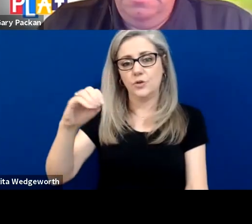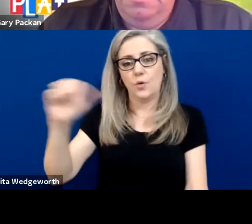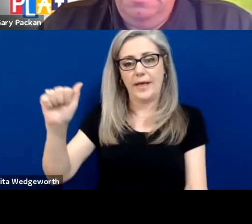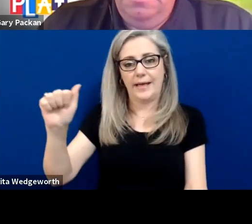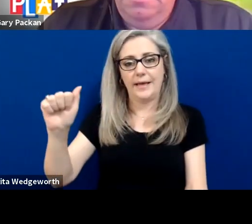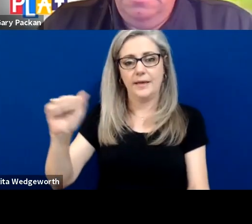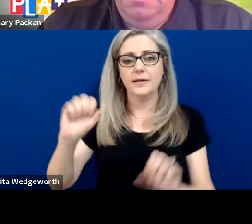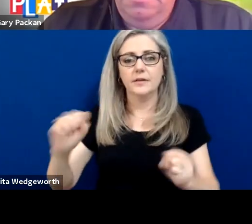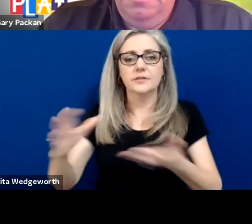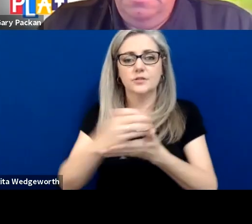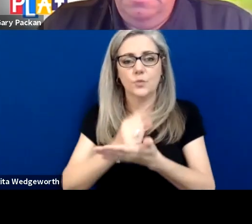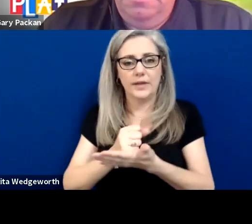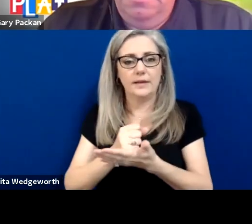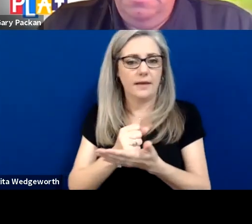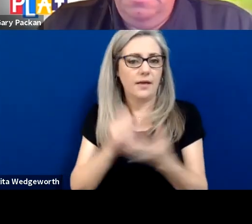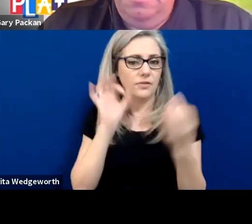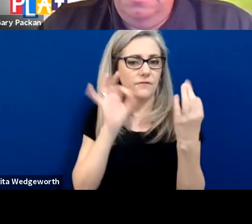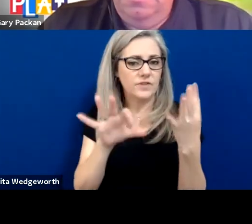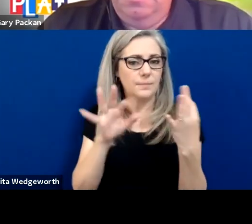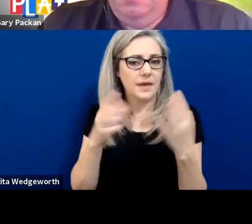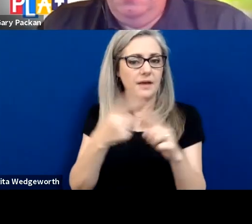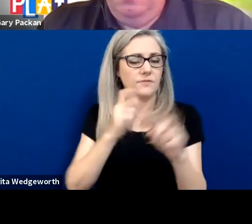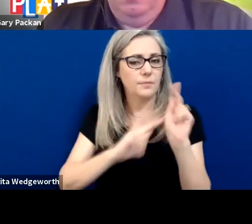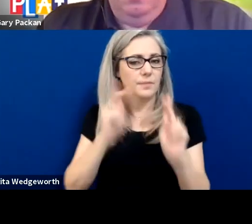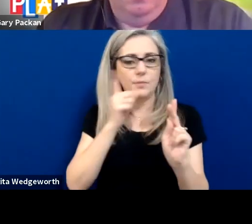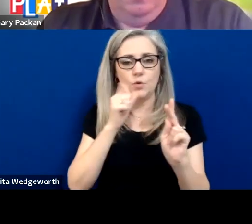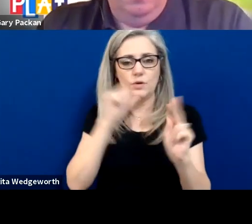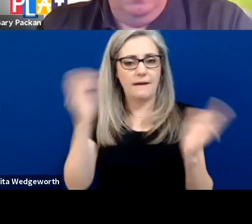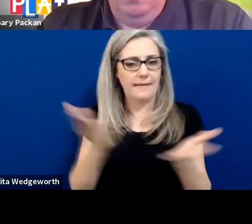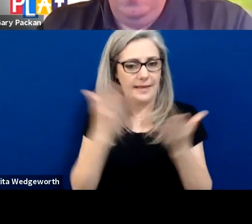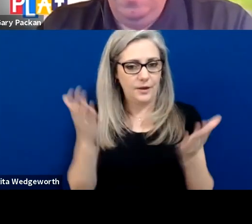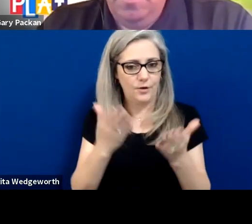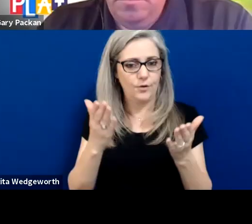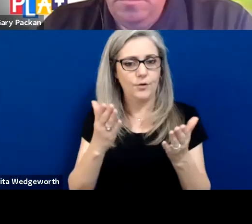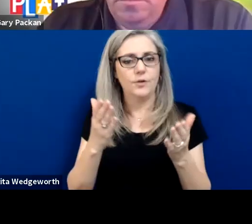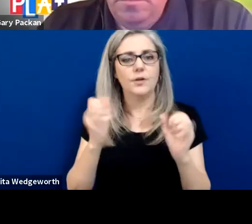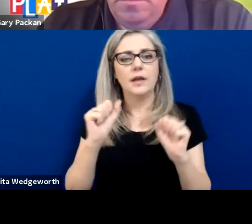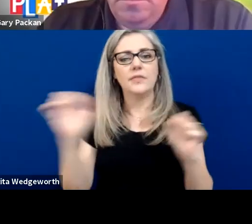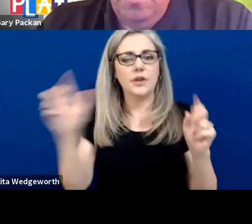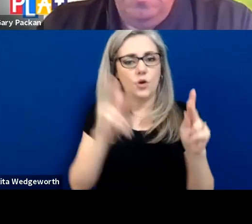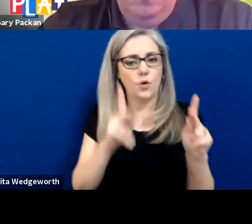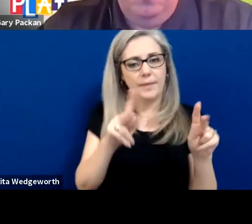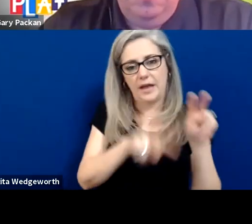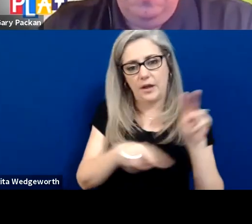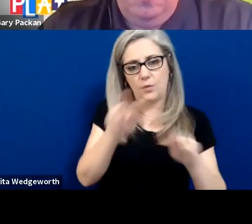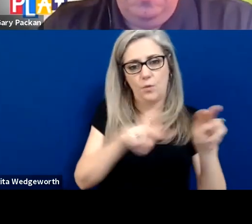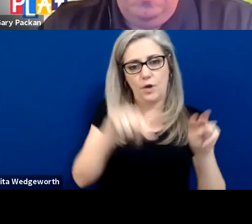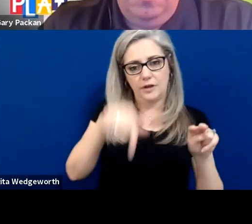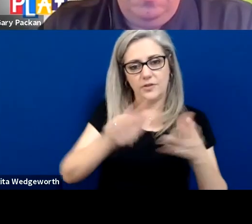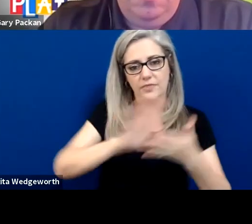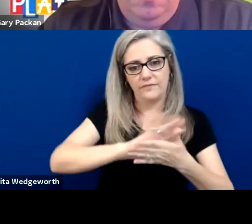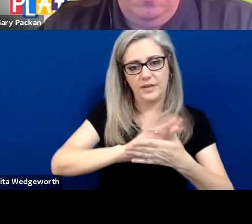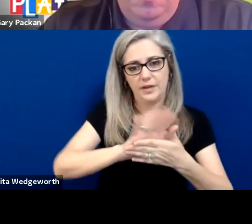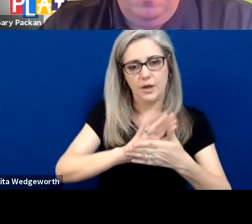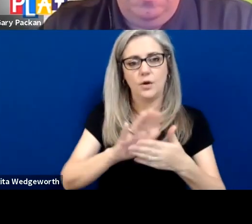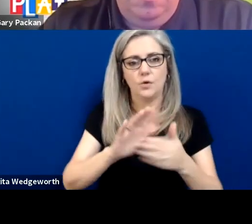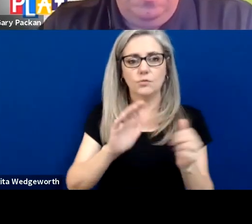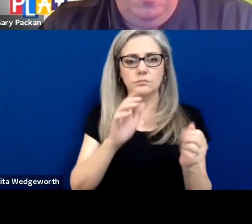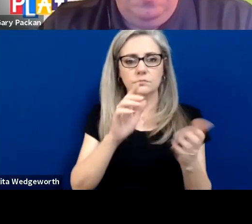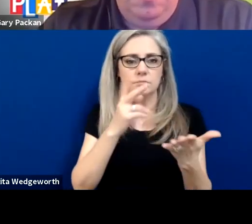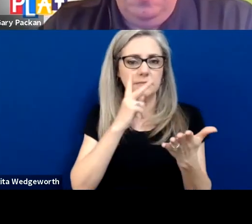gather that feedback for those that were not in attendance and can go back to this video to look through that.